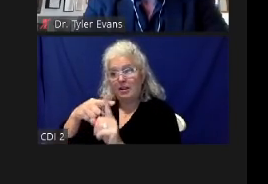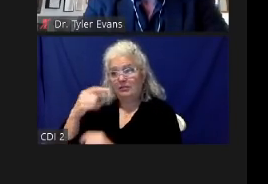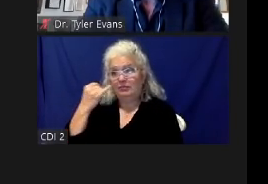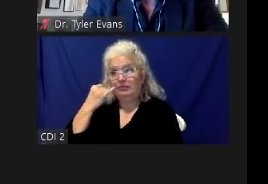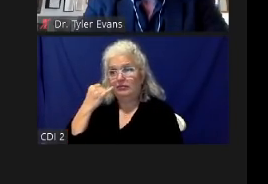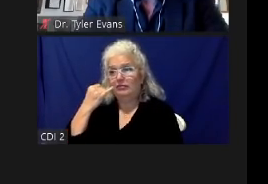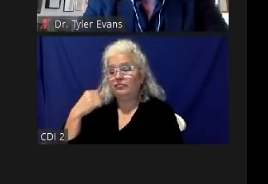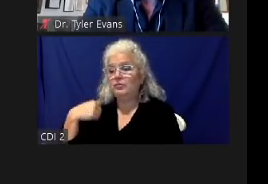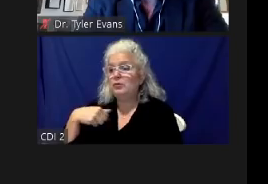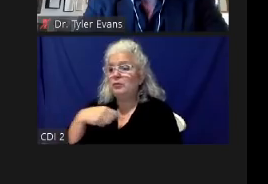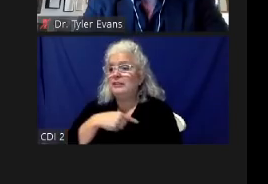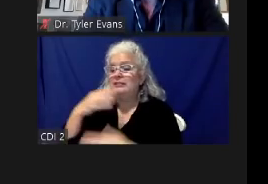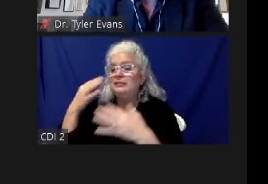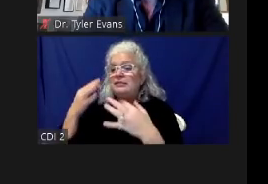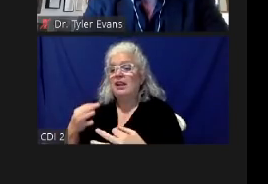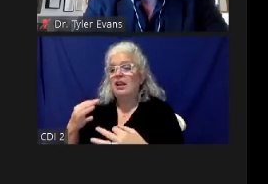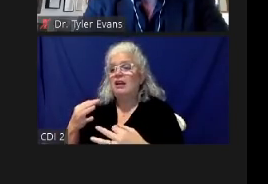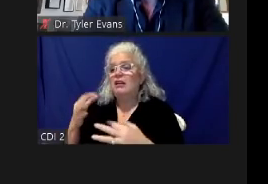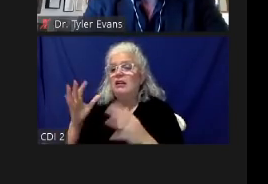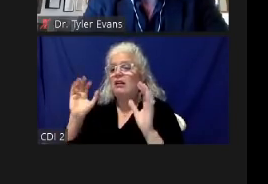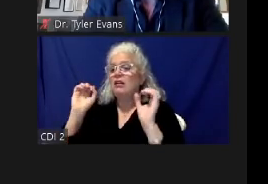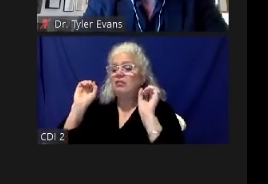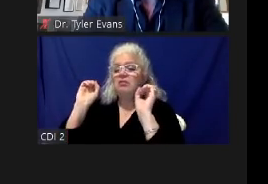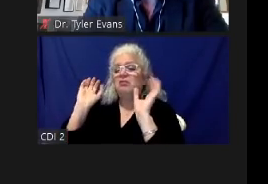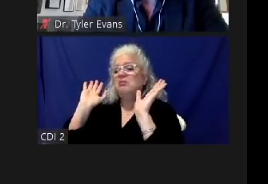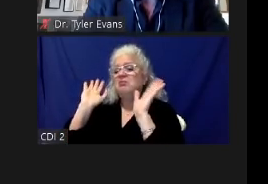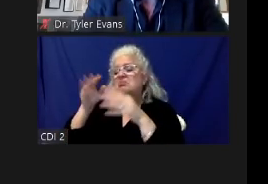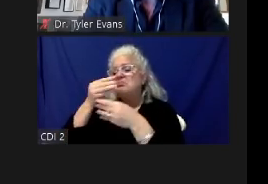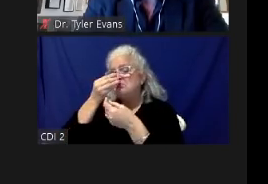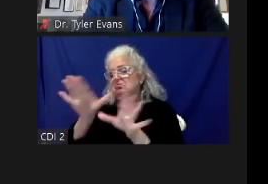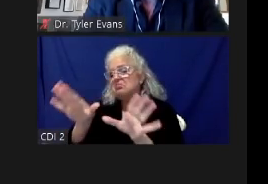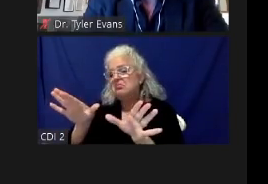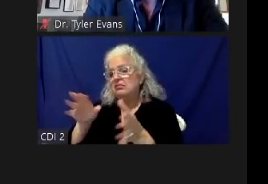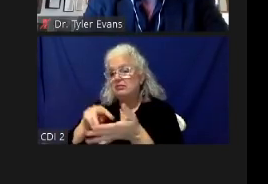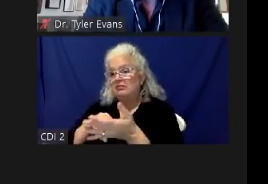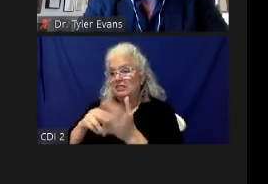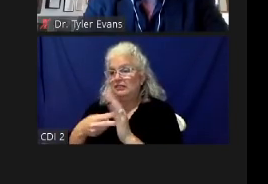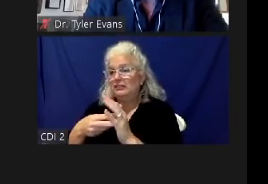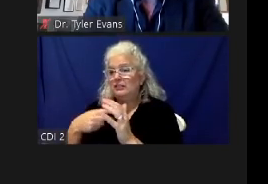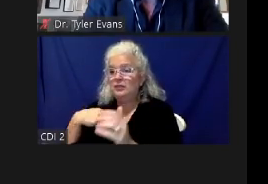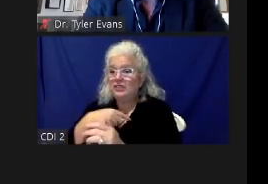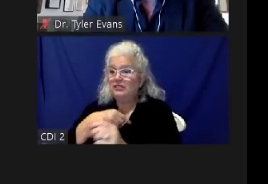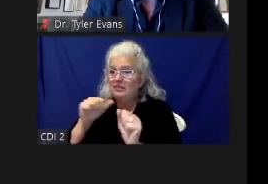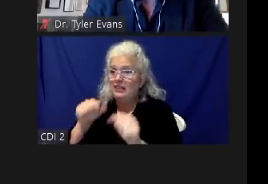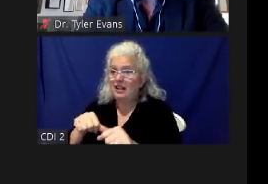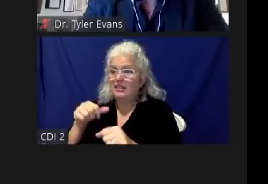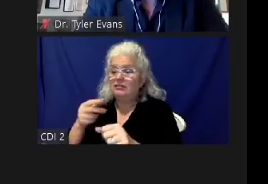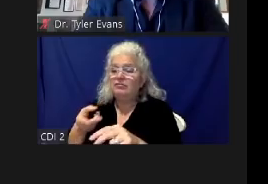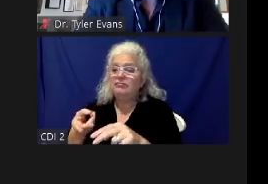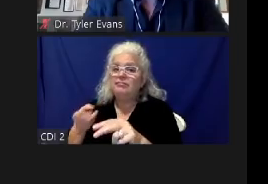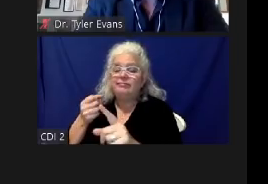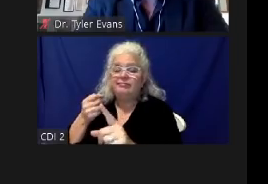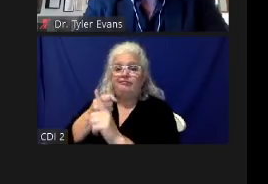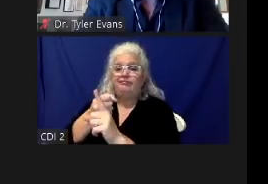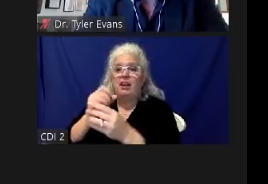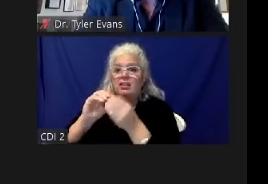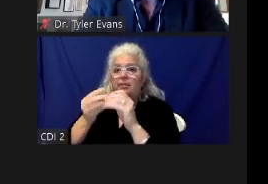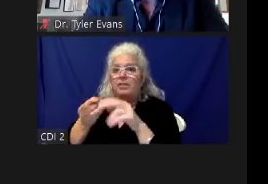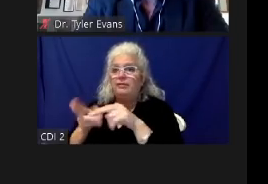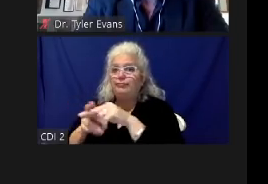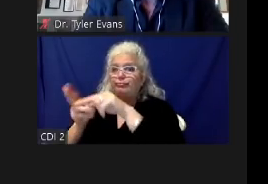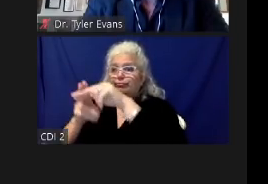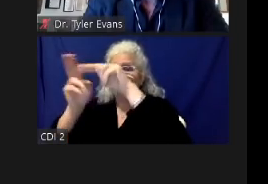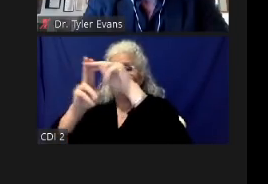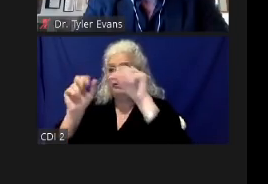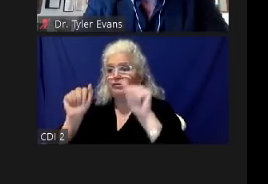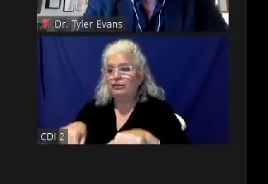is not a sign, lifting the stay-at-home order is not a sign that the coast is clear. In fact, as Dr. Marwa mentioned, with the